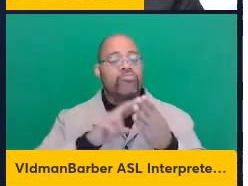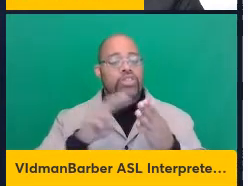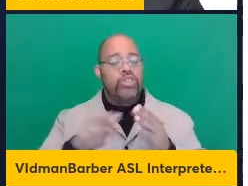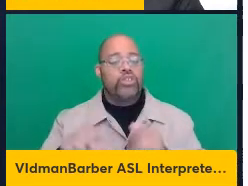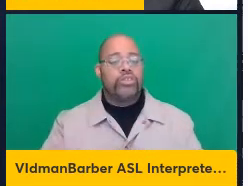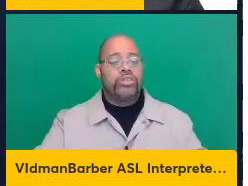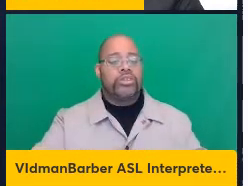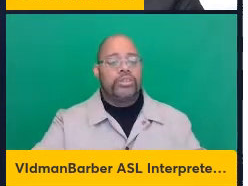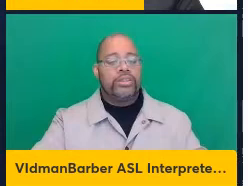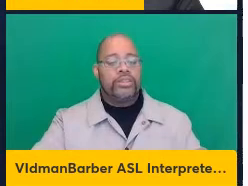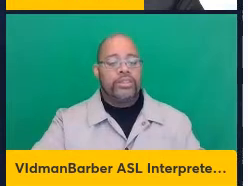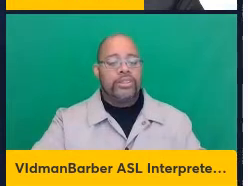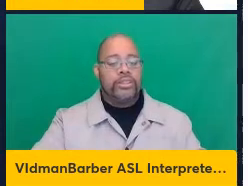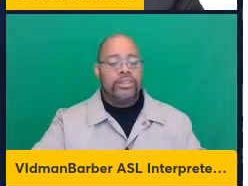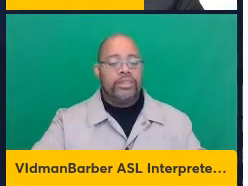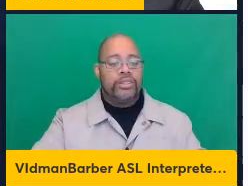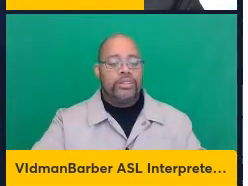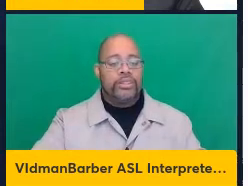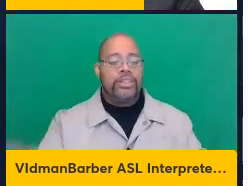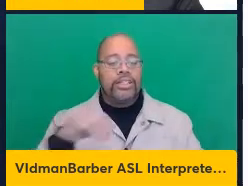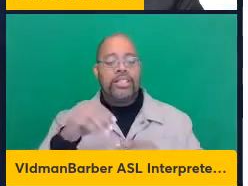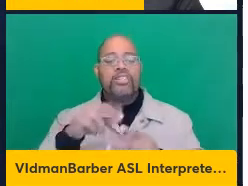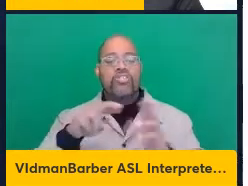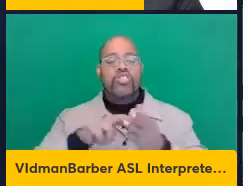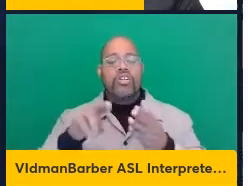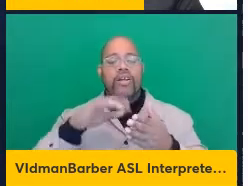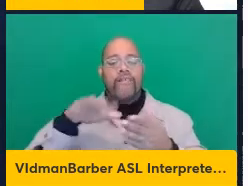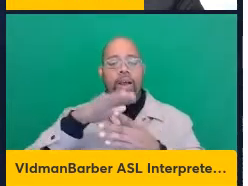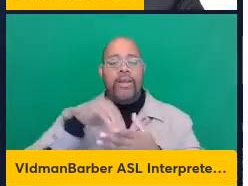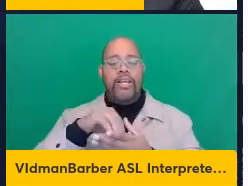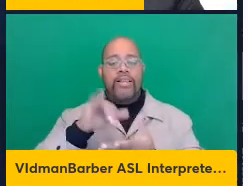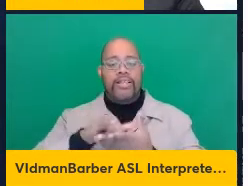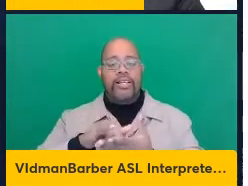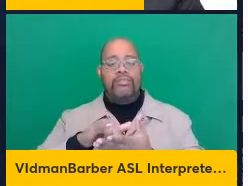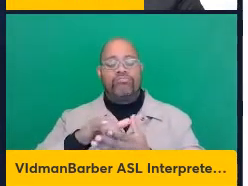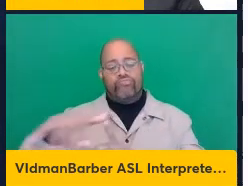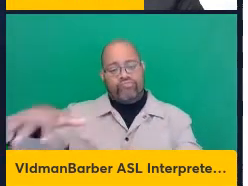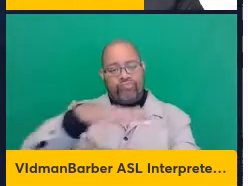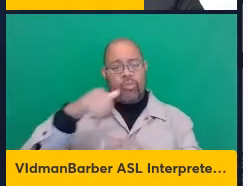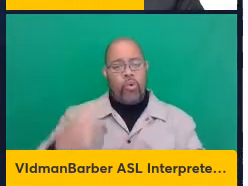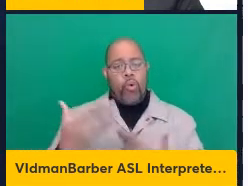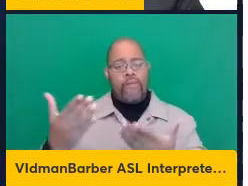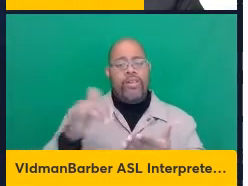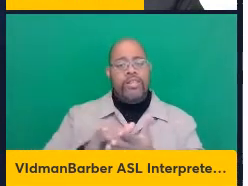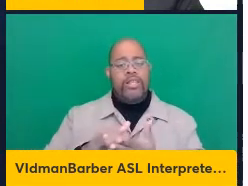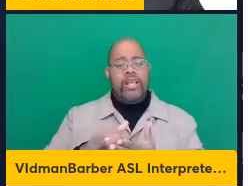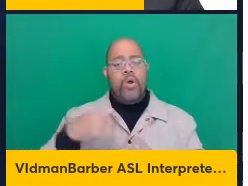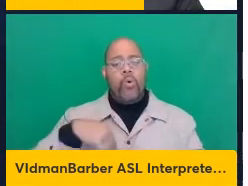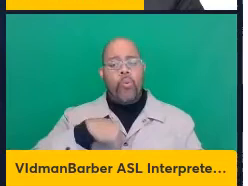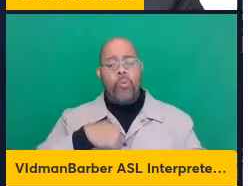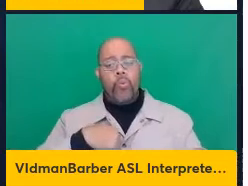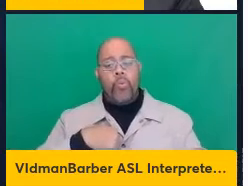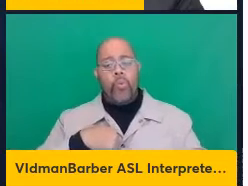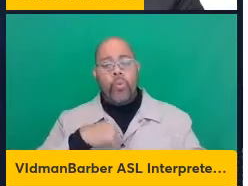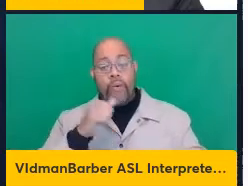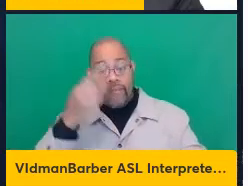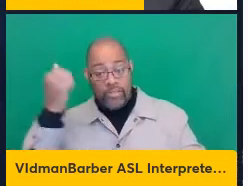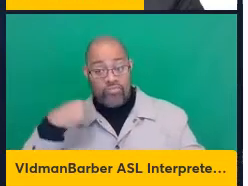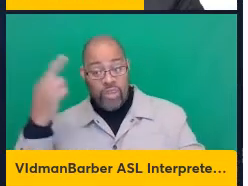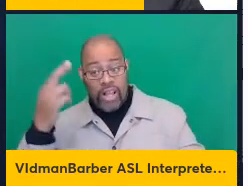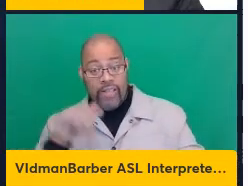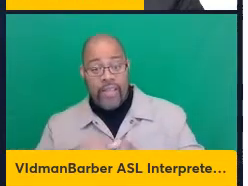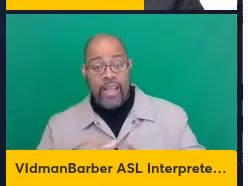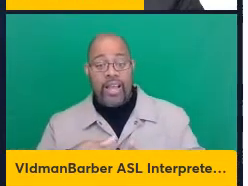research in the peculiar research environment in Africa. Often we forget to realize